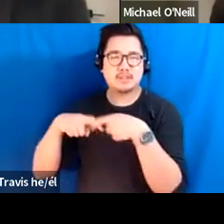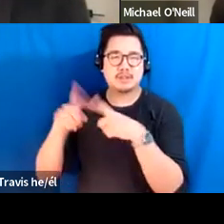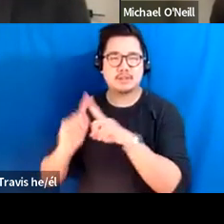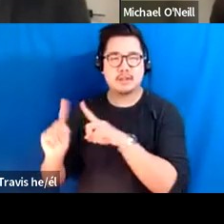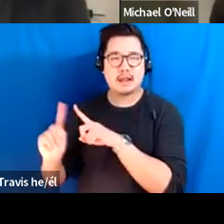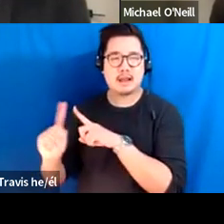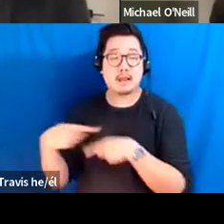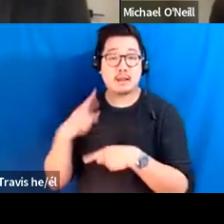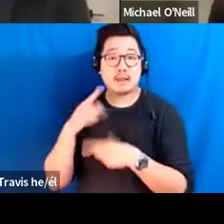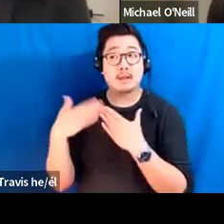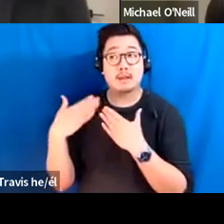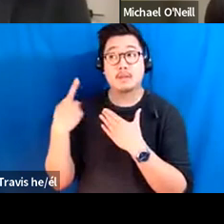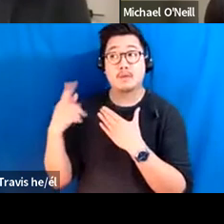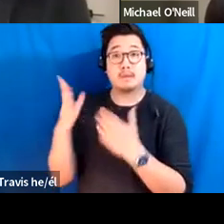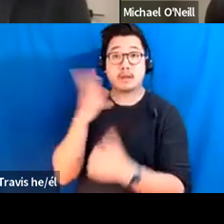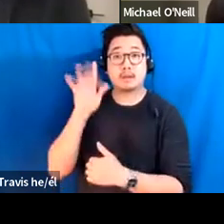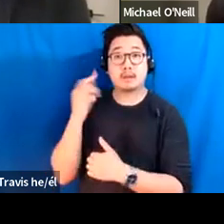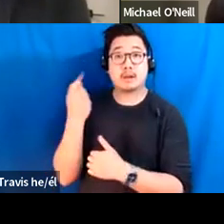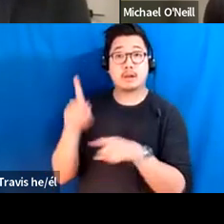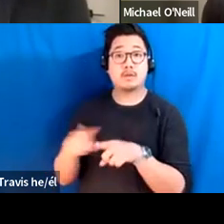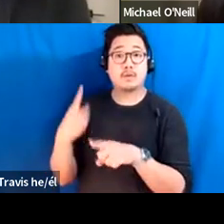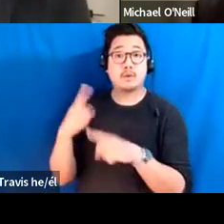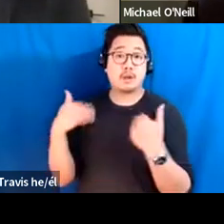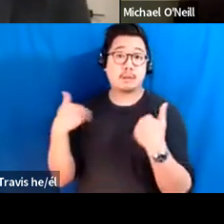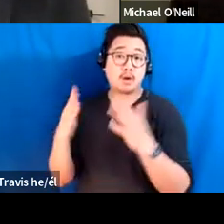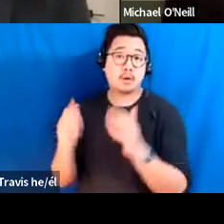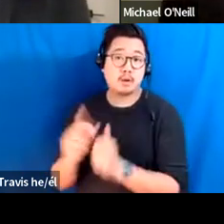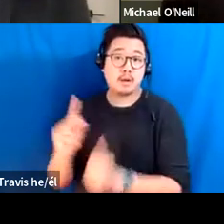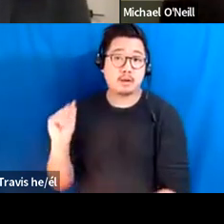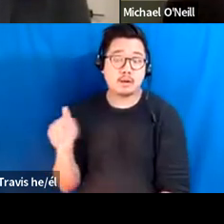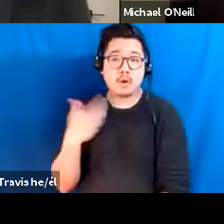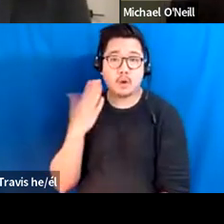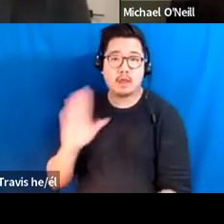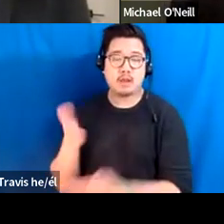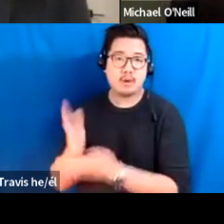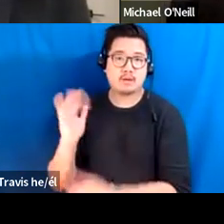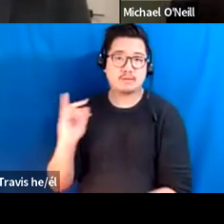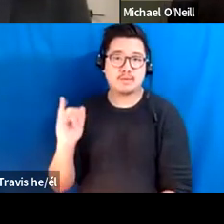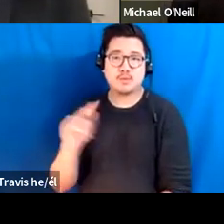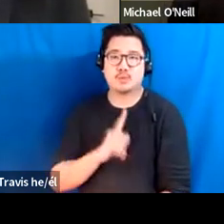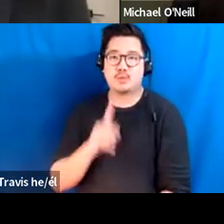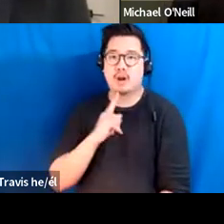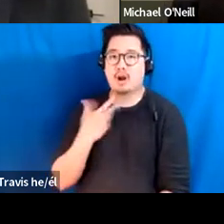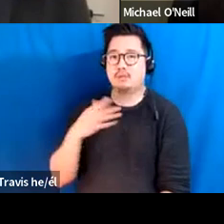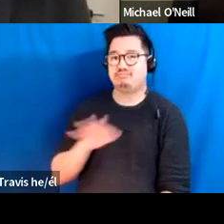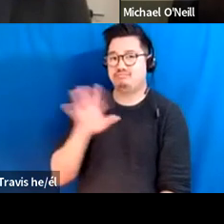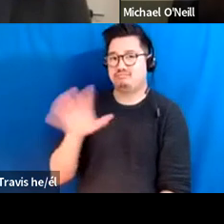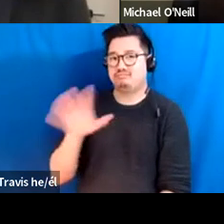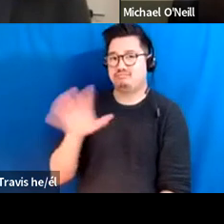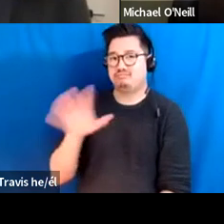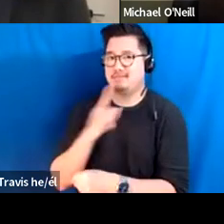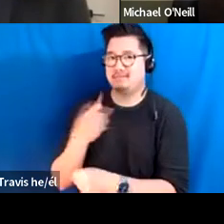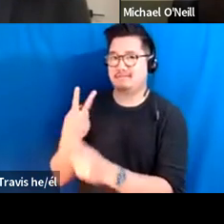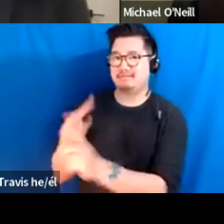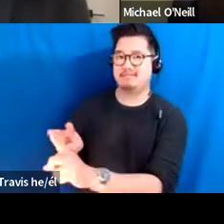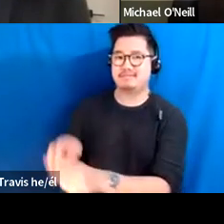would be easy for a parent to understand and also for a young person with a disability to know their rights as well so i just wanted to make sure that was noted